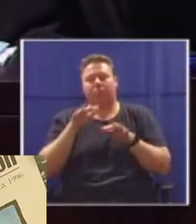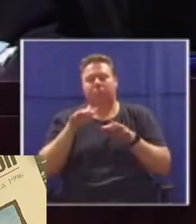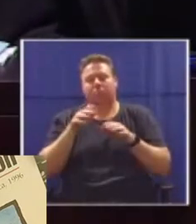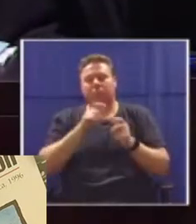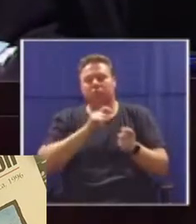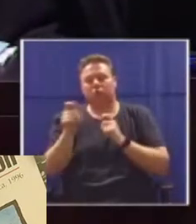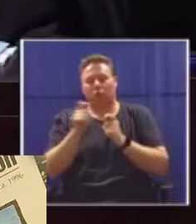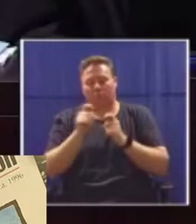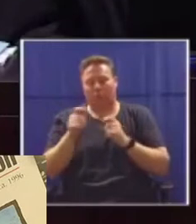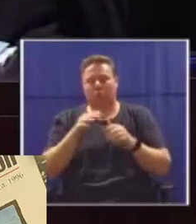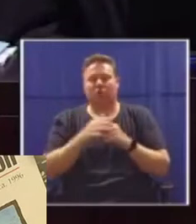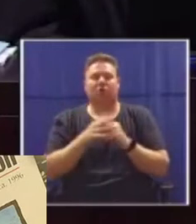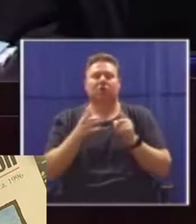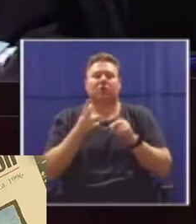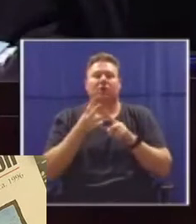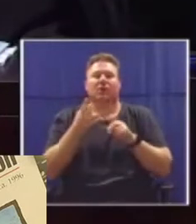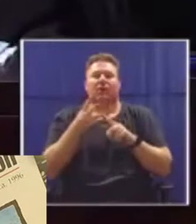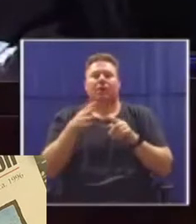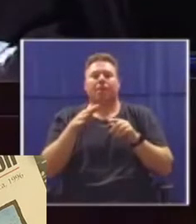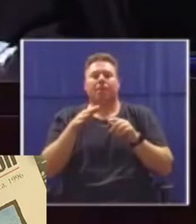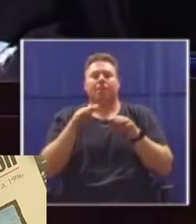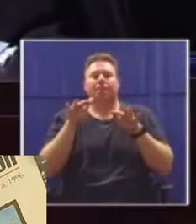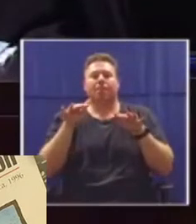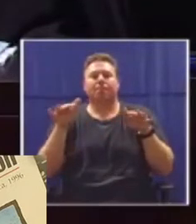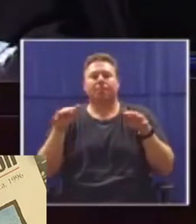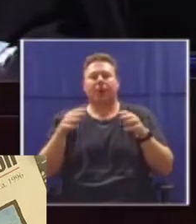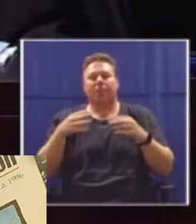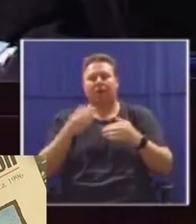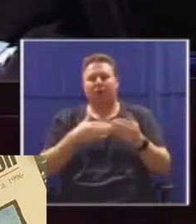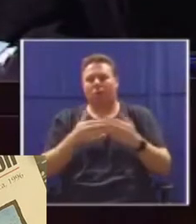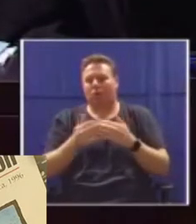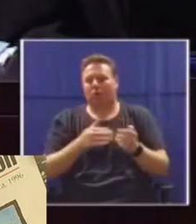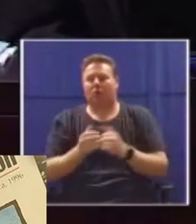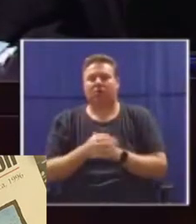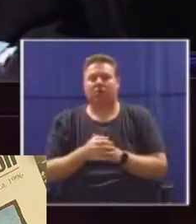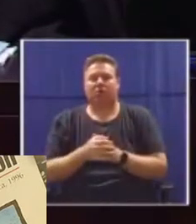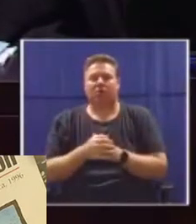Public Works as well. Both stakeholders opted